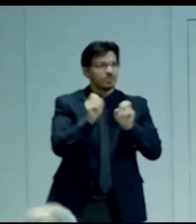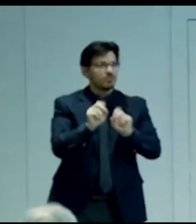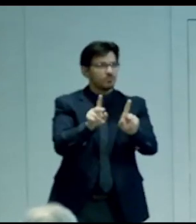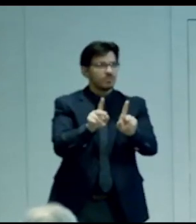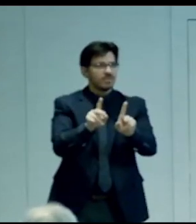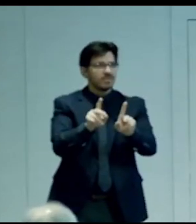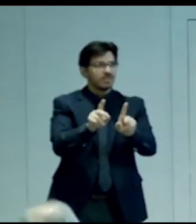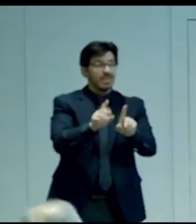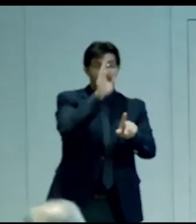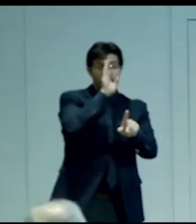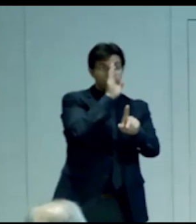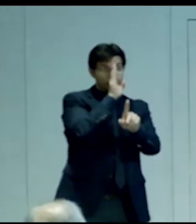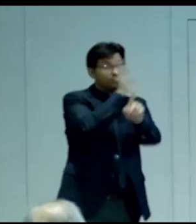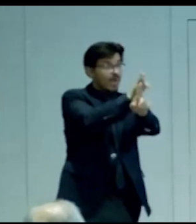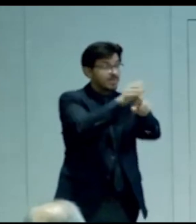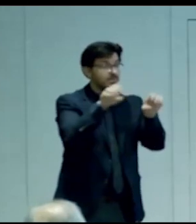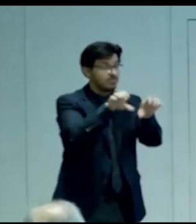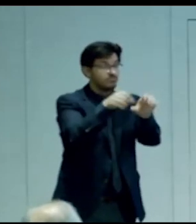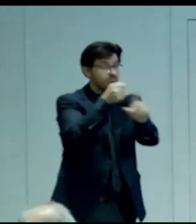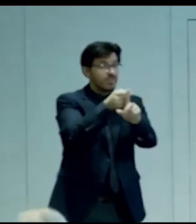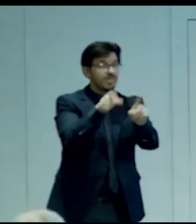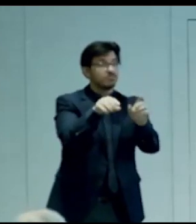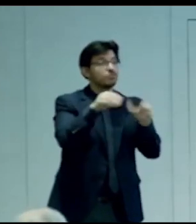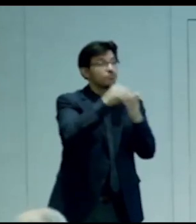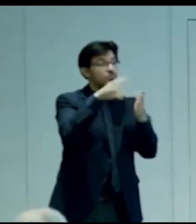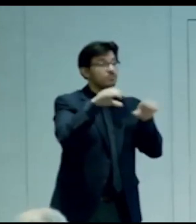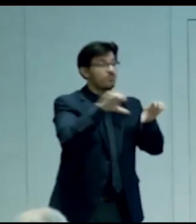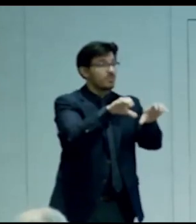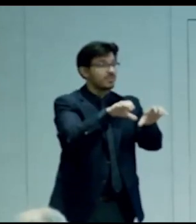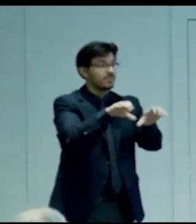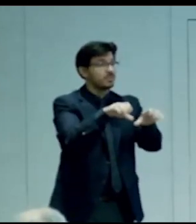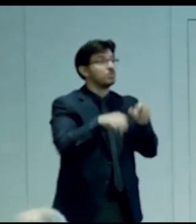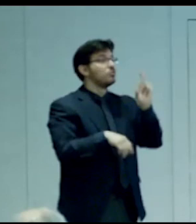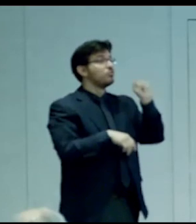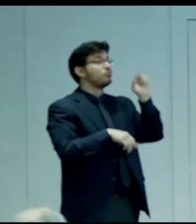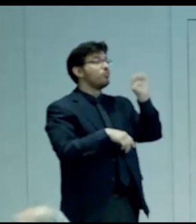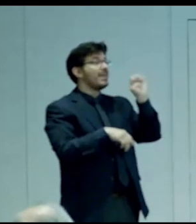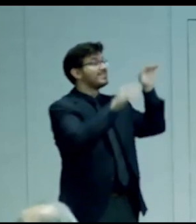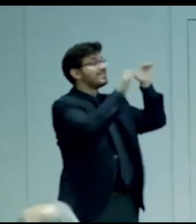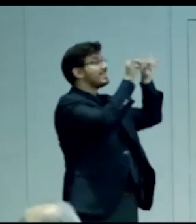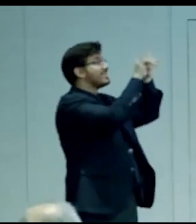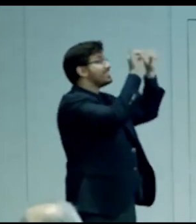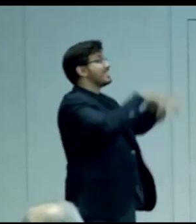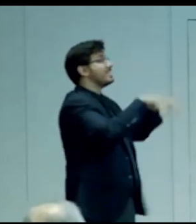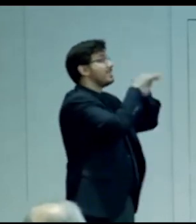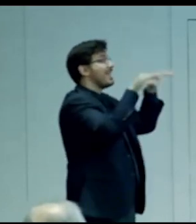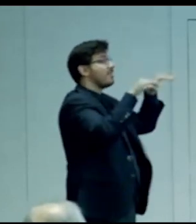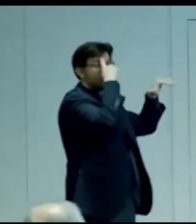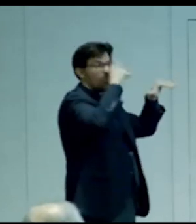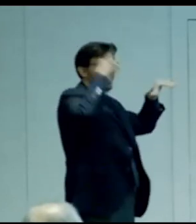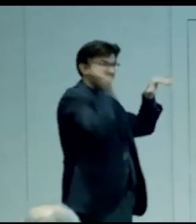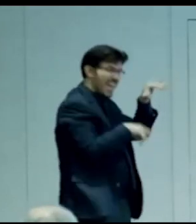the student performance. Race, on the other hand, has no impact at the system level on that,